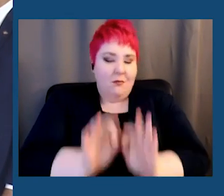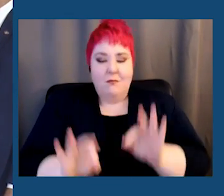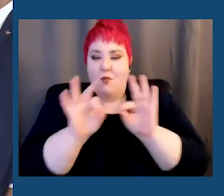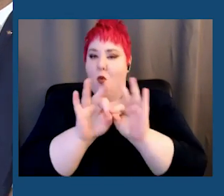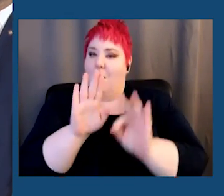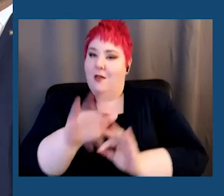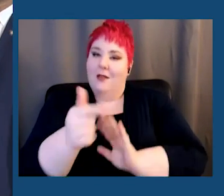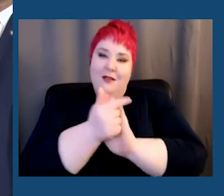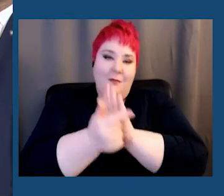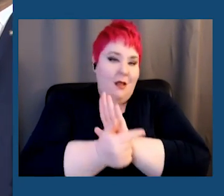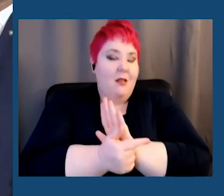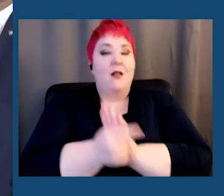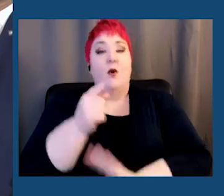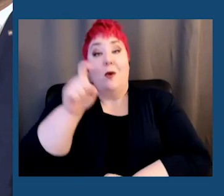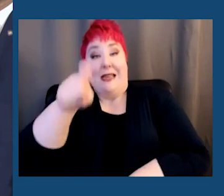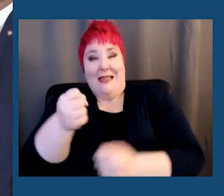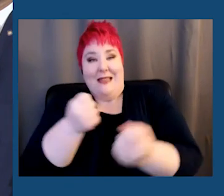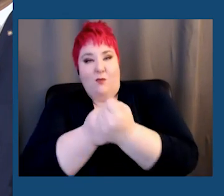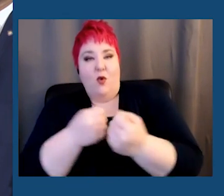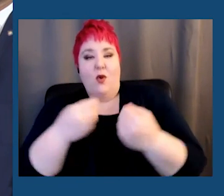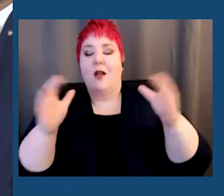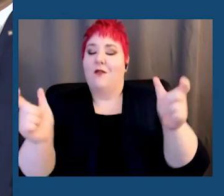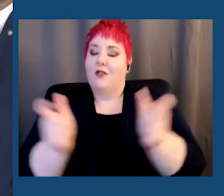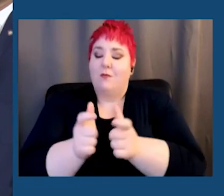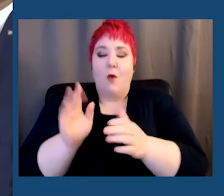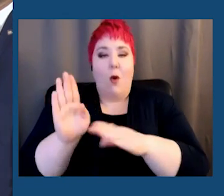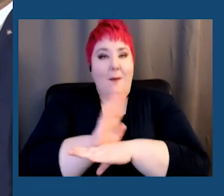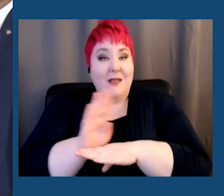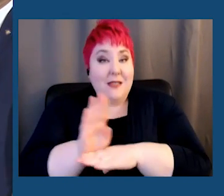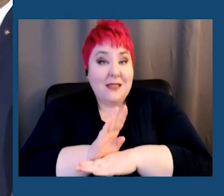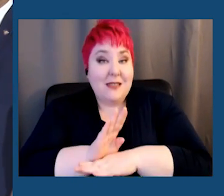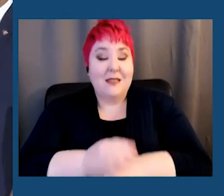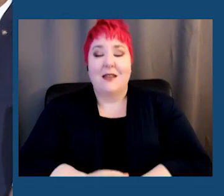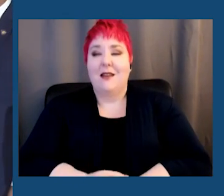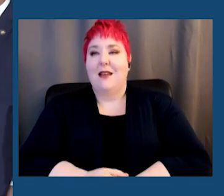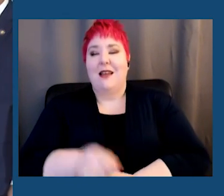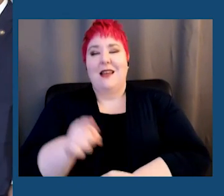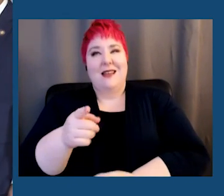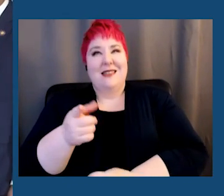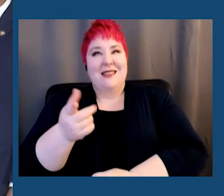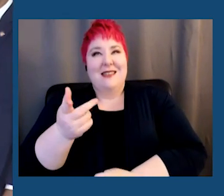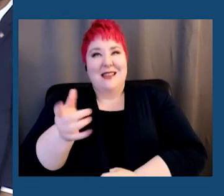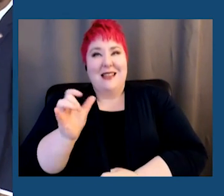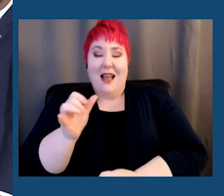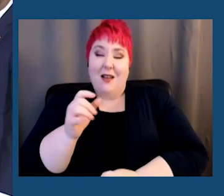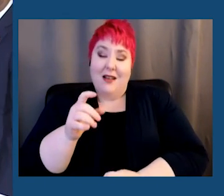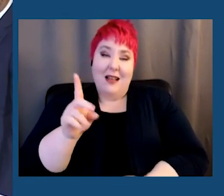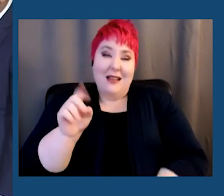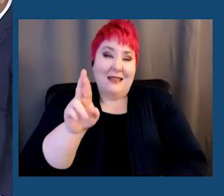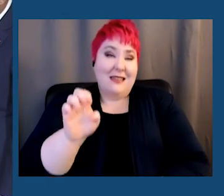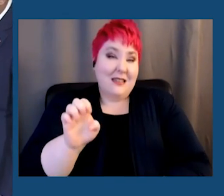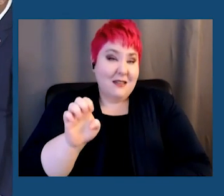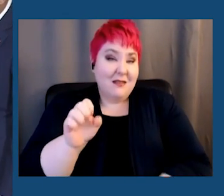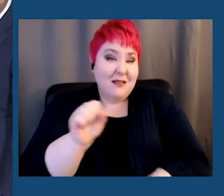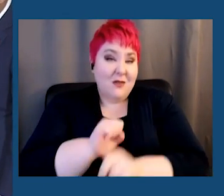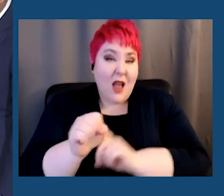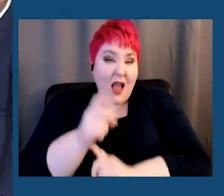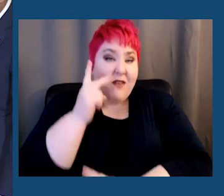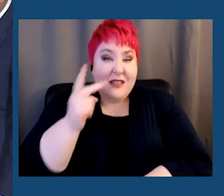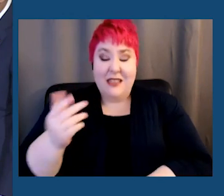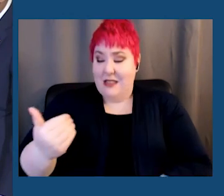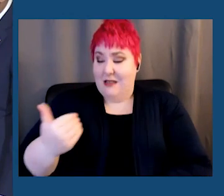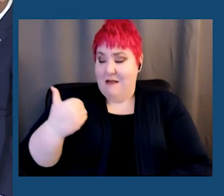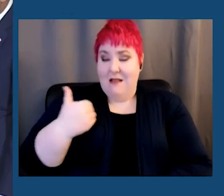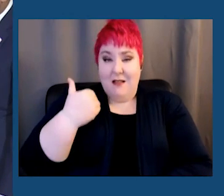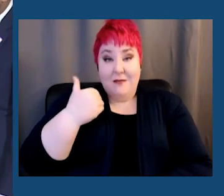as small businesses. I will also say that it's almost become a dare situation. I've seen small children from rich